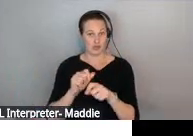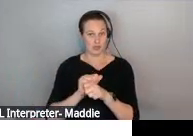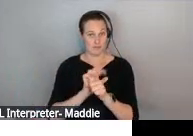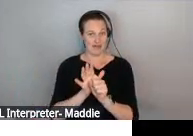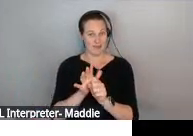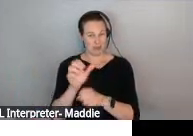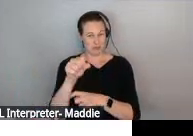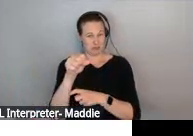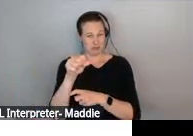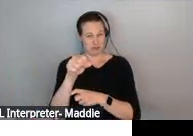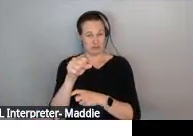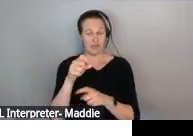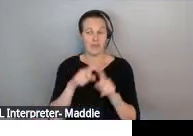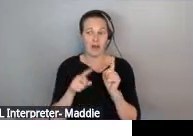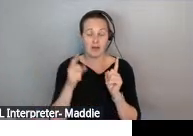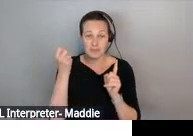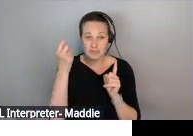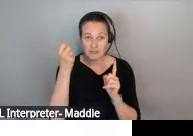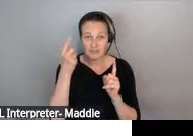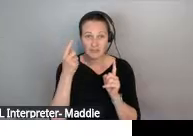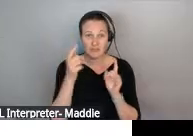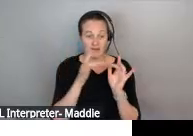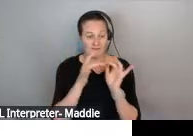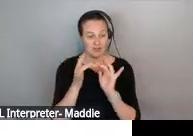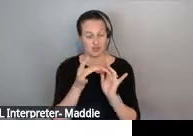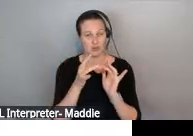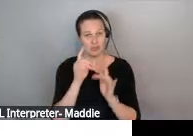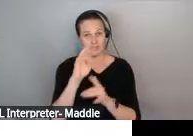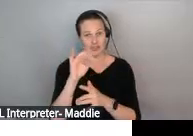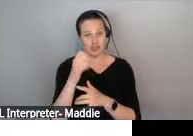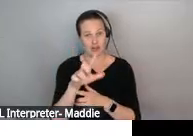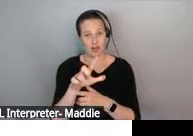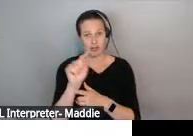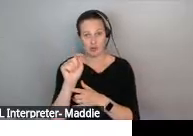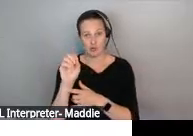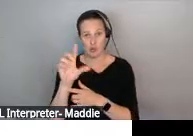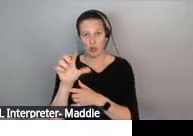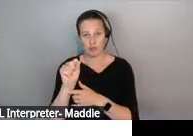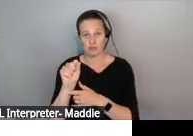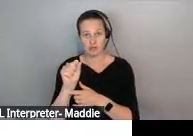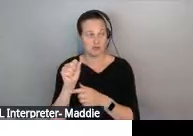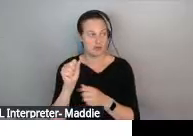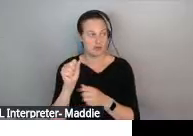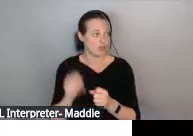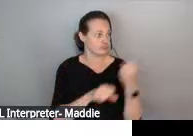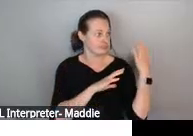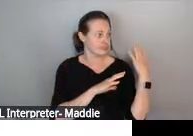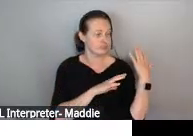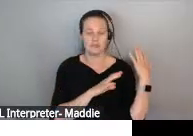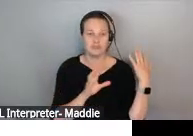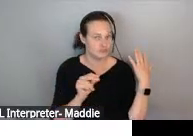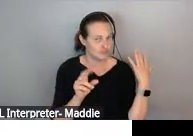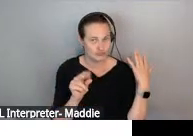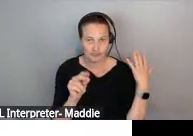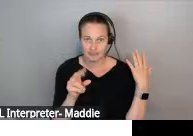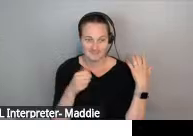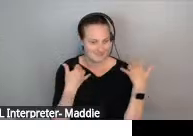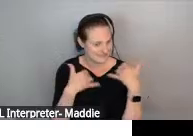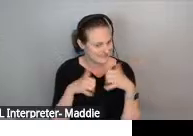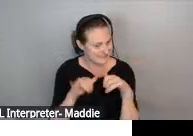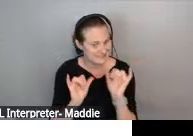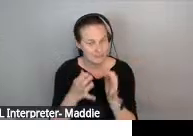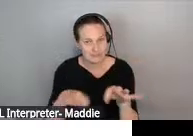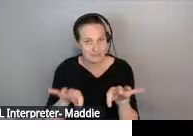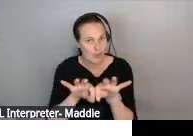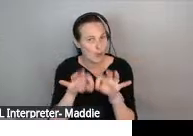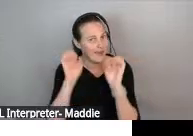know that virtual digital tools are not going away. They're still very critical in education, and it's